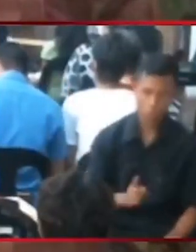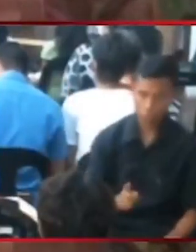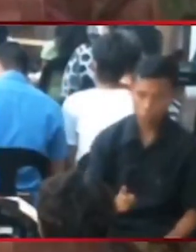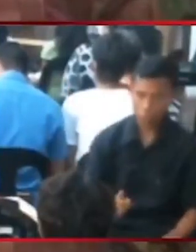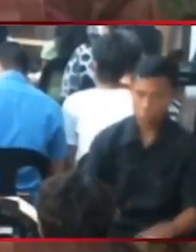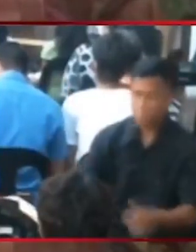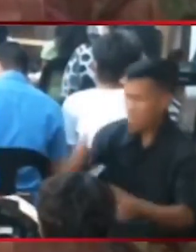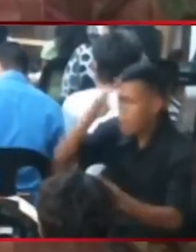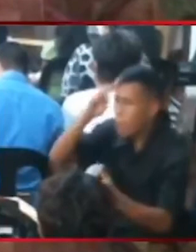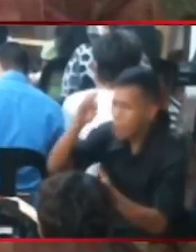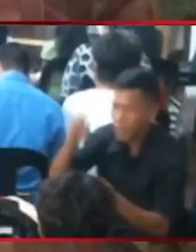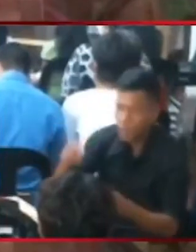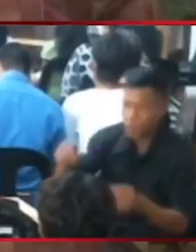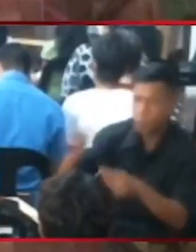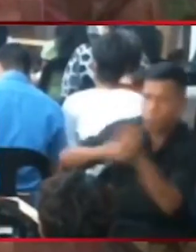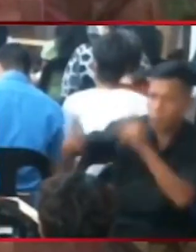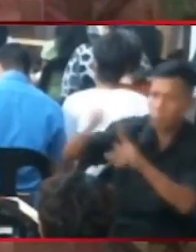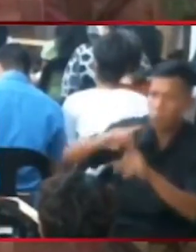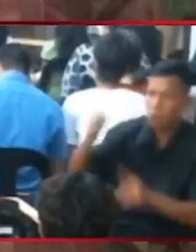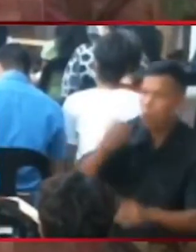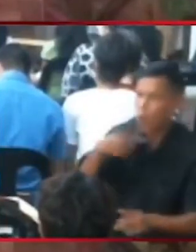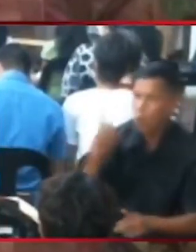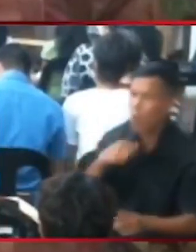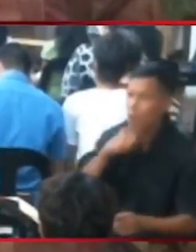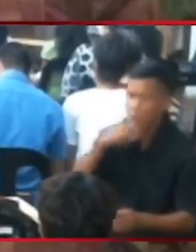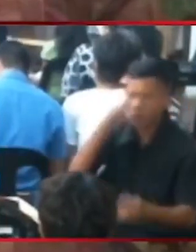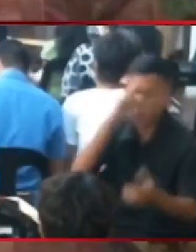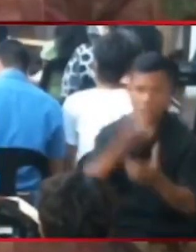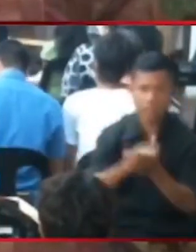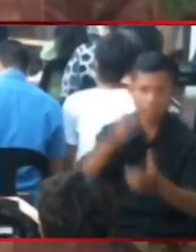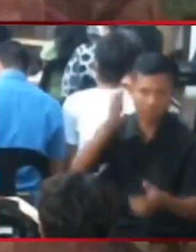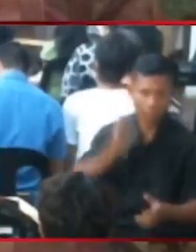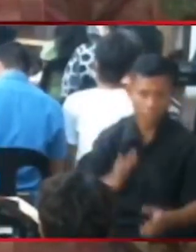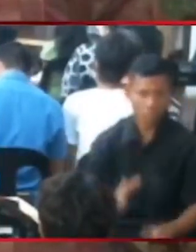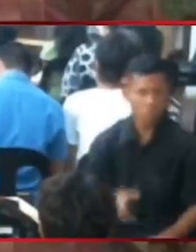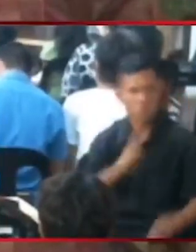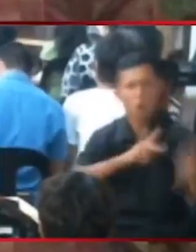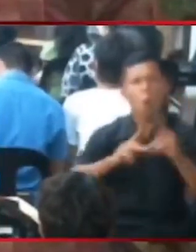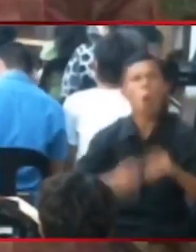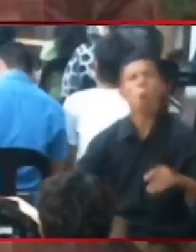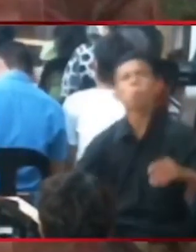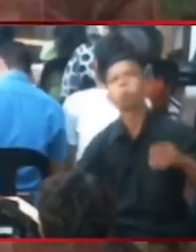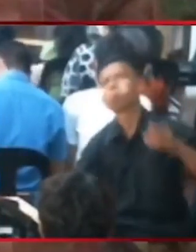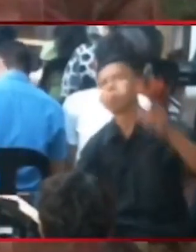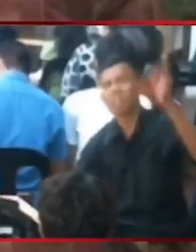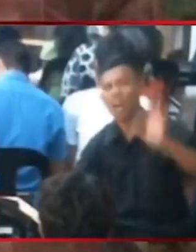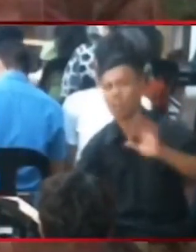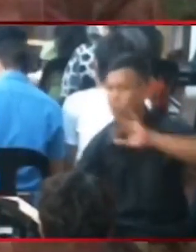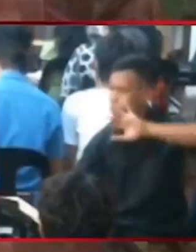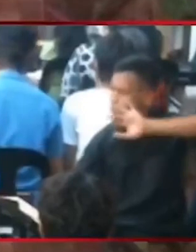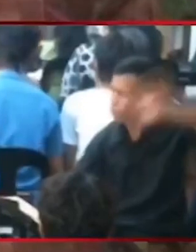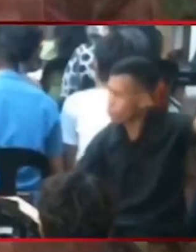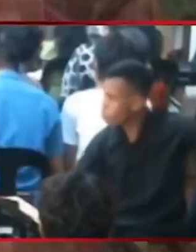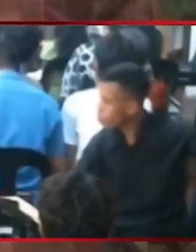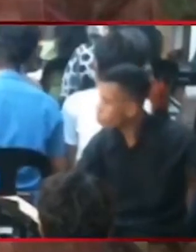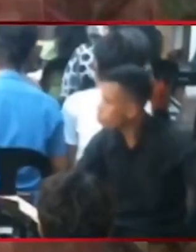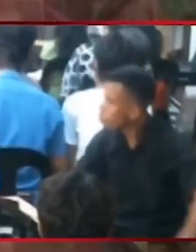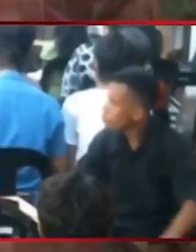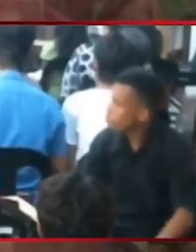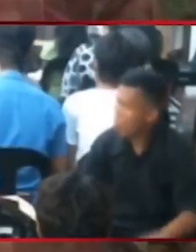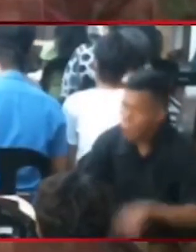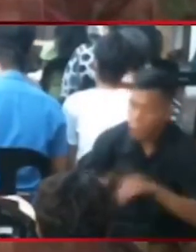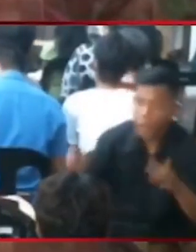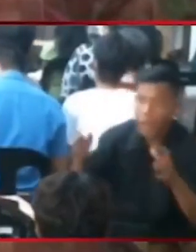atheists. I get a big kick out of those people. They don't believe in God, but when they're in a traffic